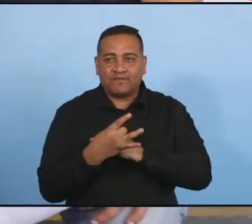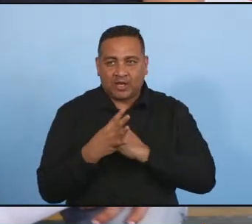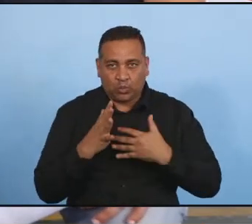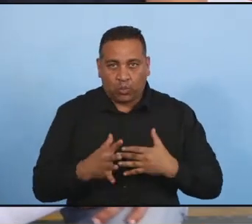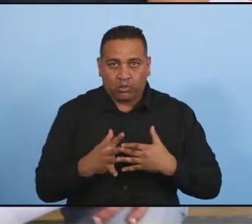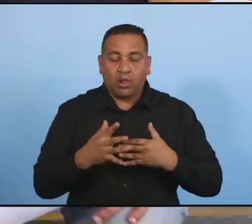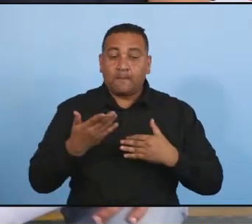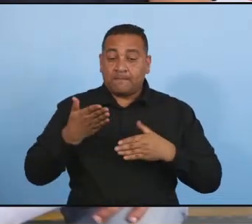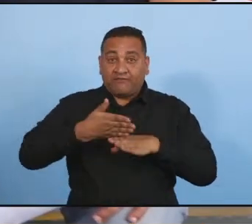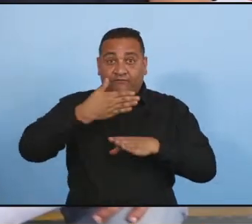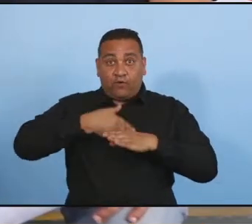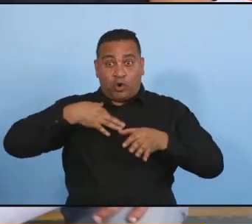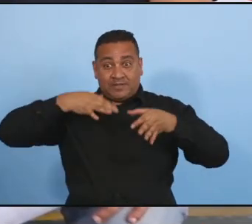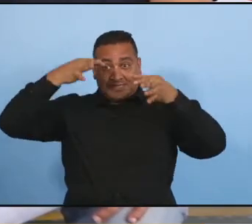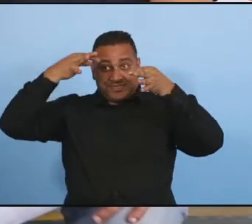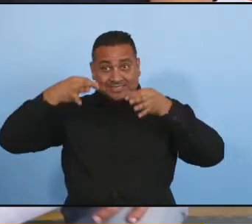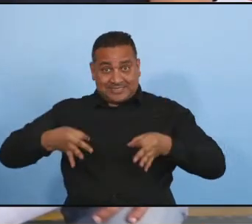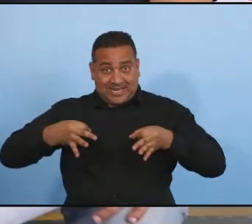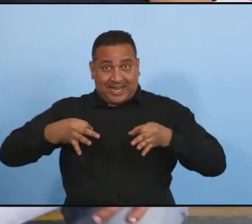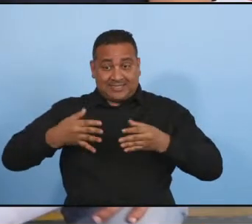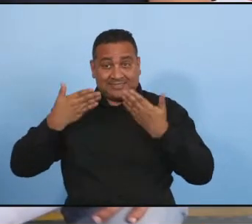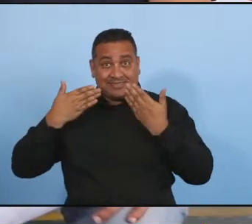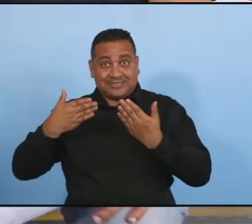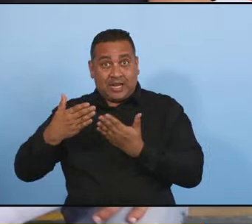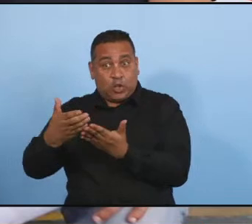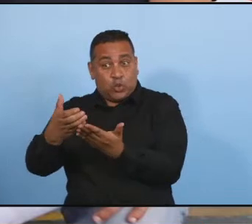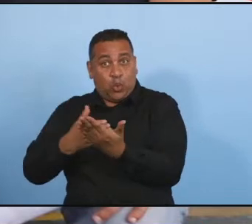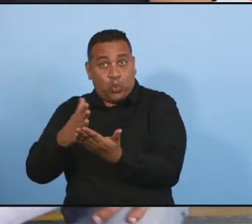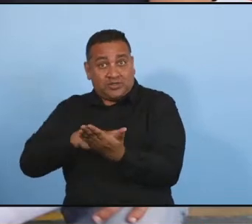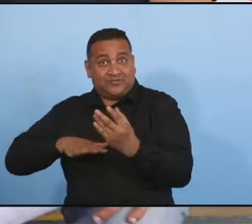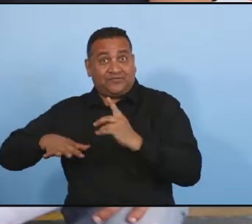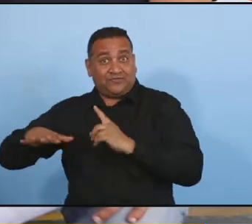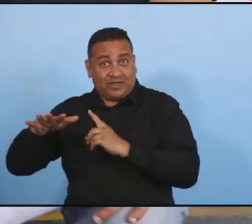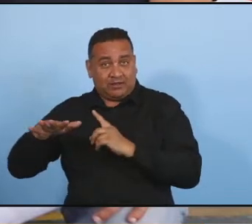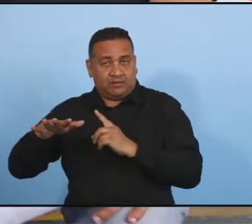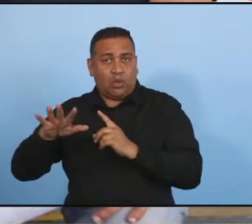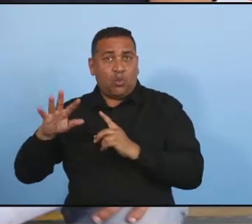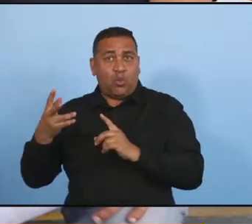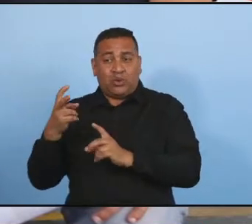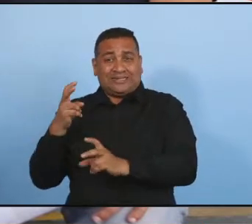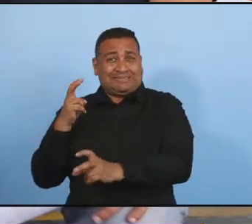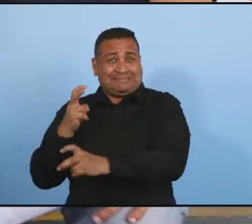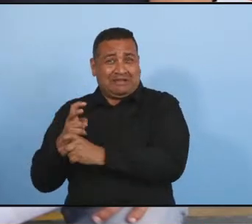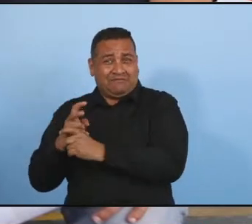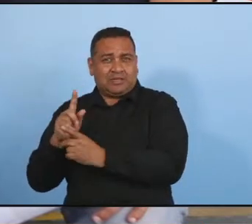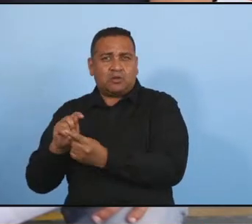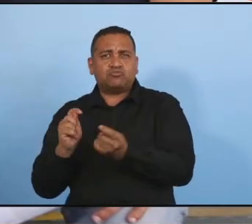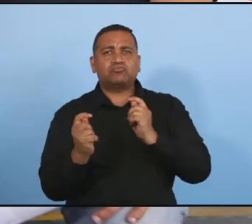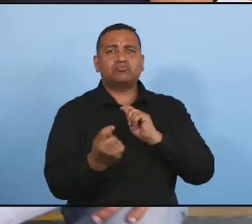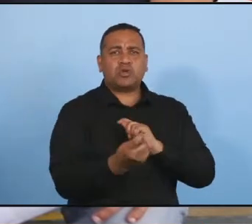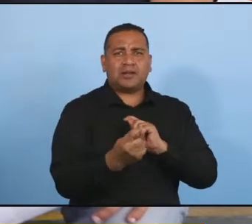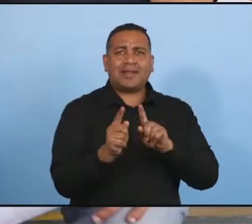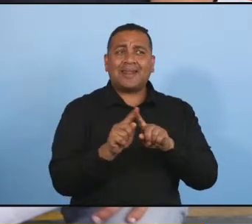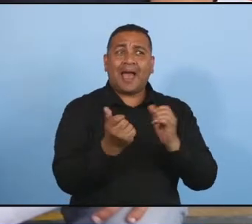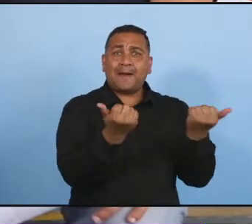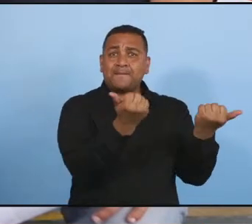you've gone along. With the bursary system that is in place, you are also only given the one